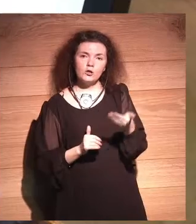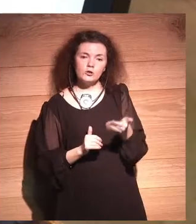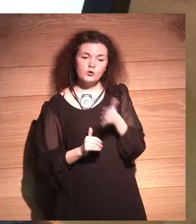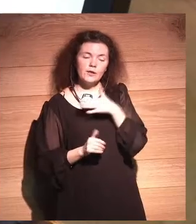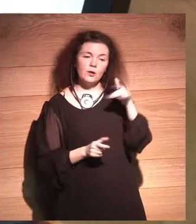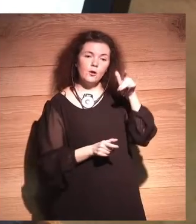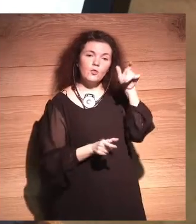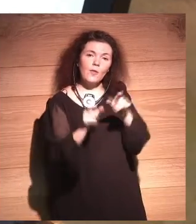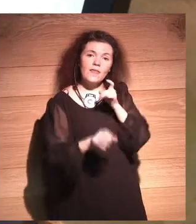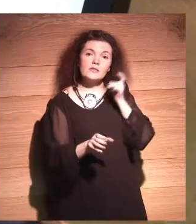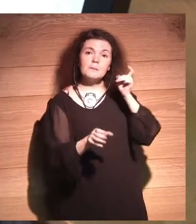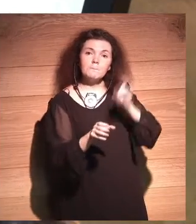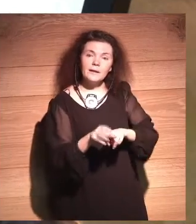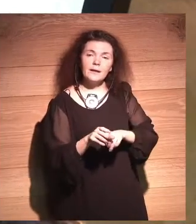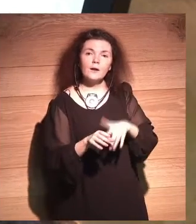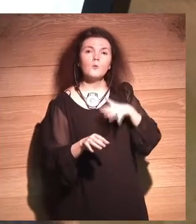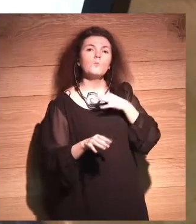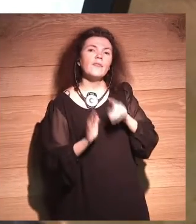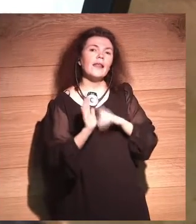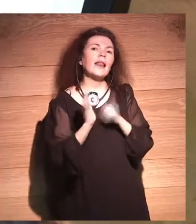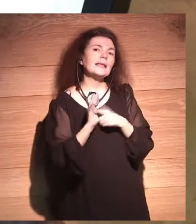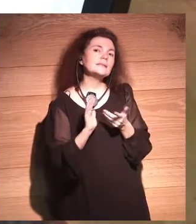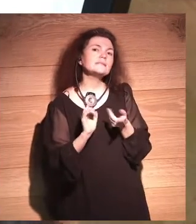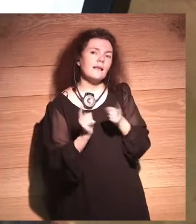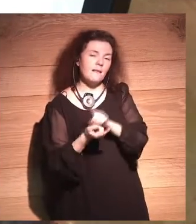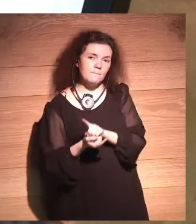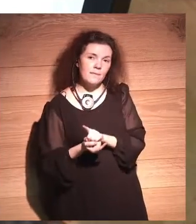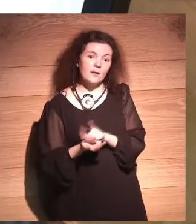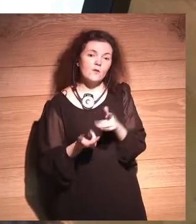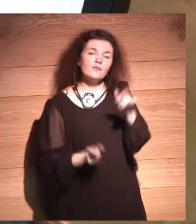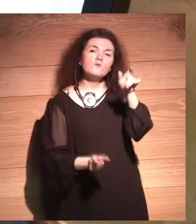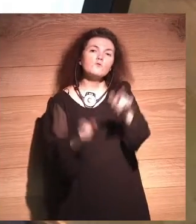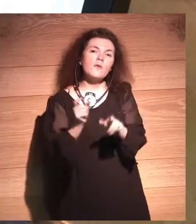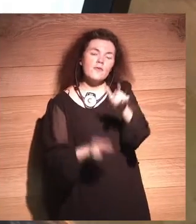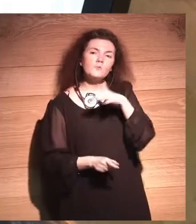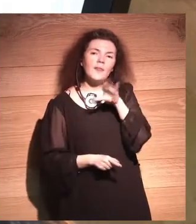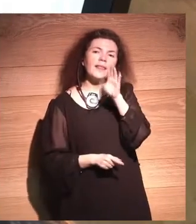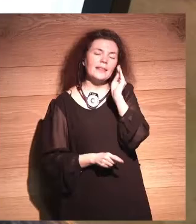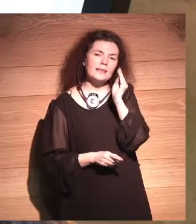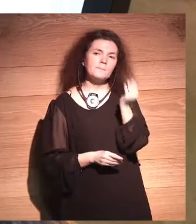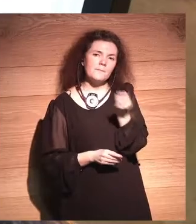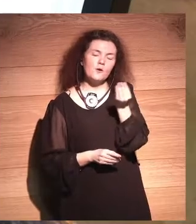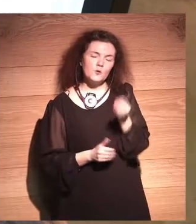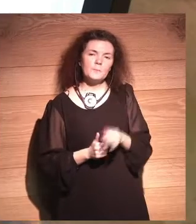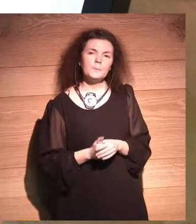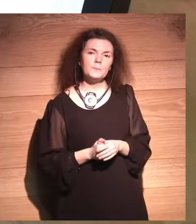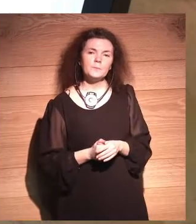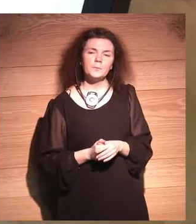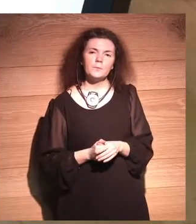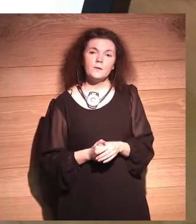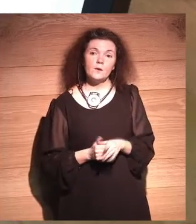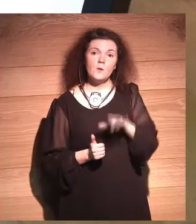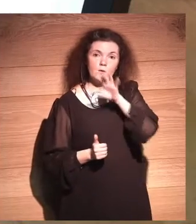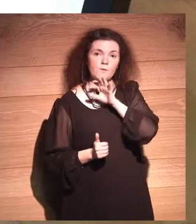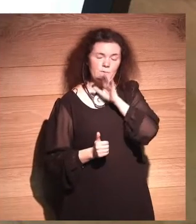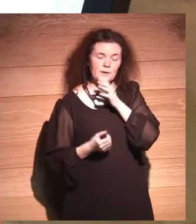I write the law so that people can actually understand it. The fact that a legal draft, I'll tell you a funny story. I got involved in doing some of